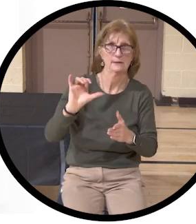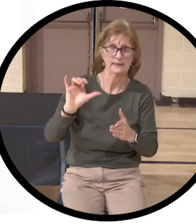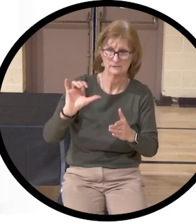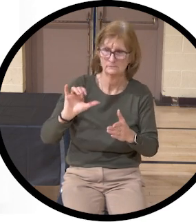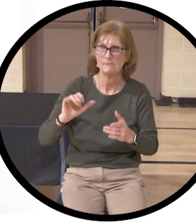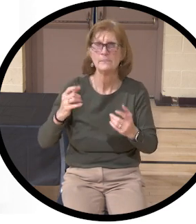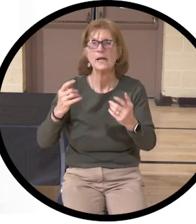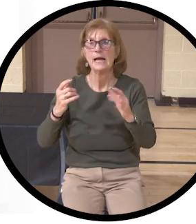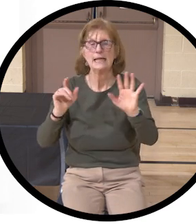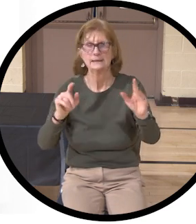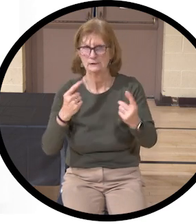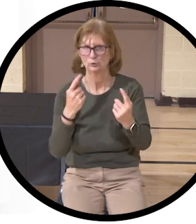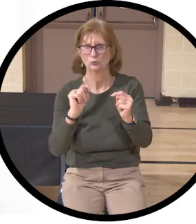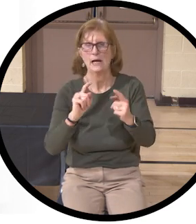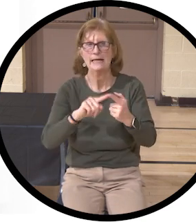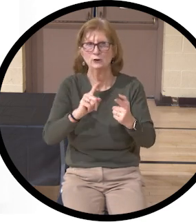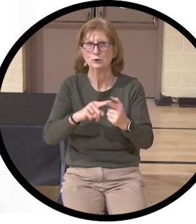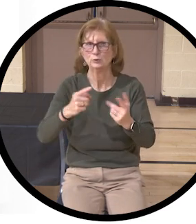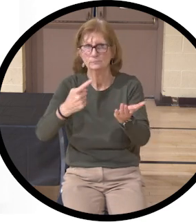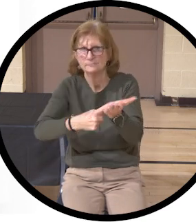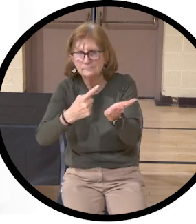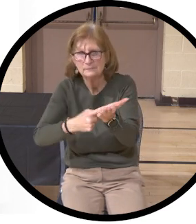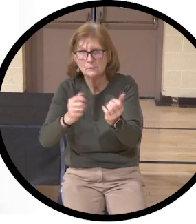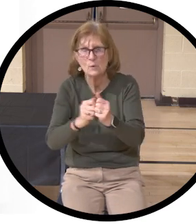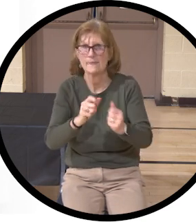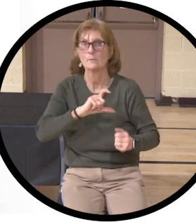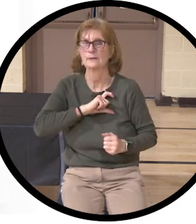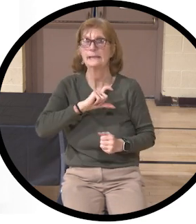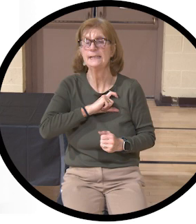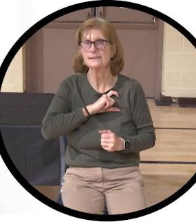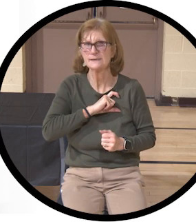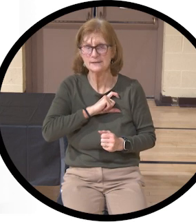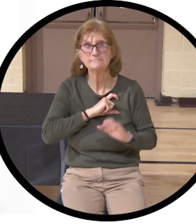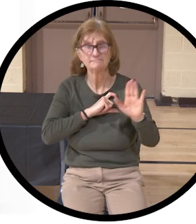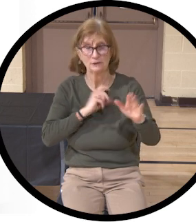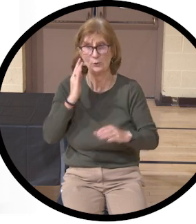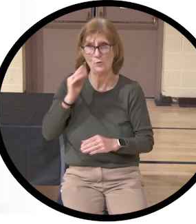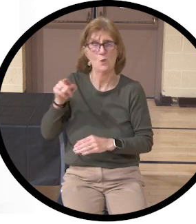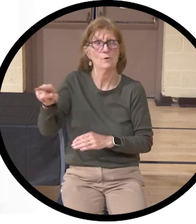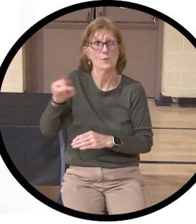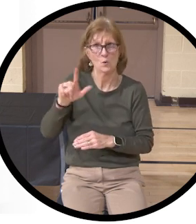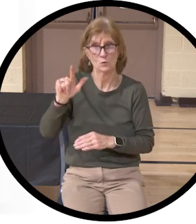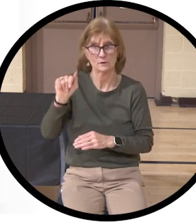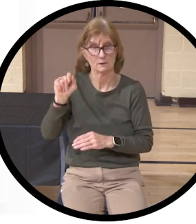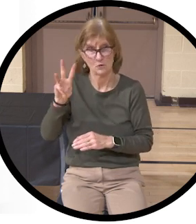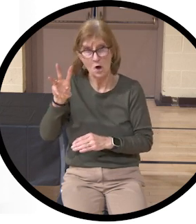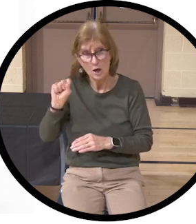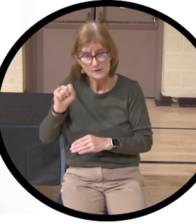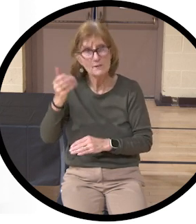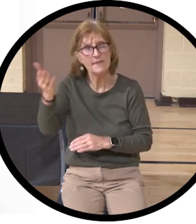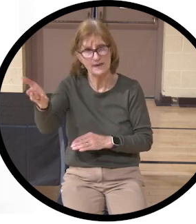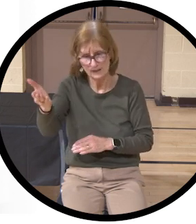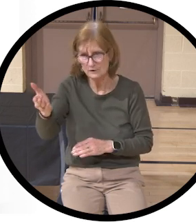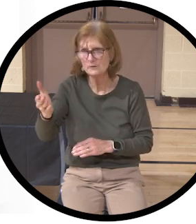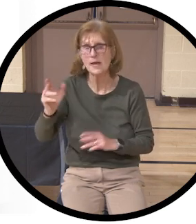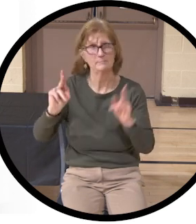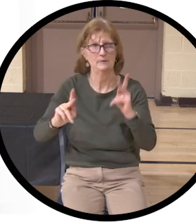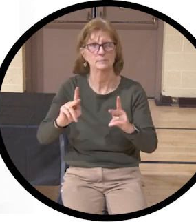with police on targeted enforcement to make sure that those parking laws are being